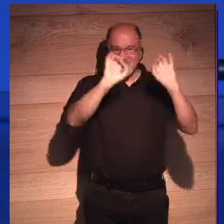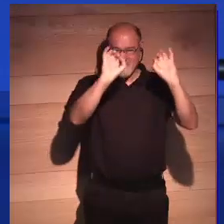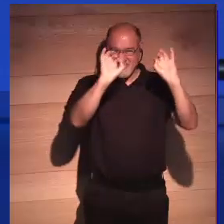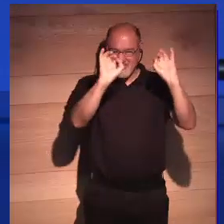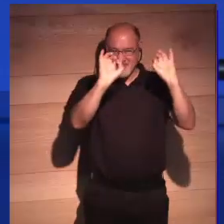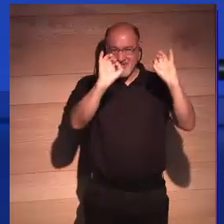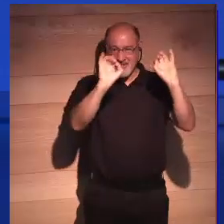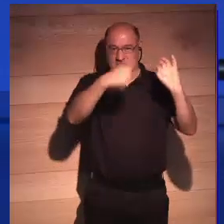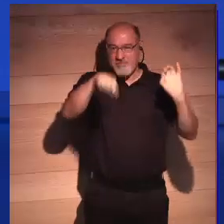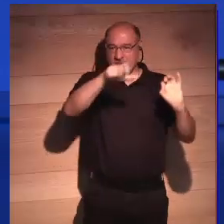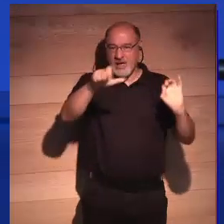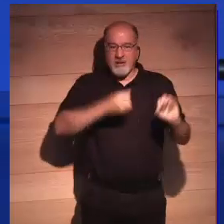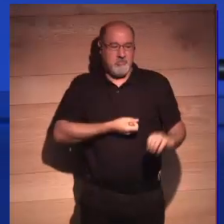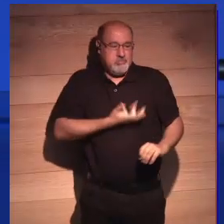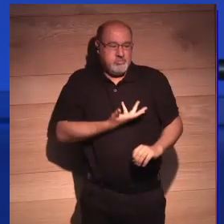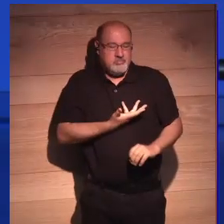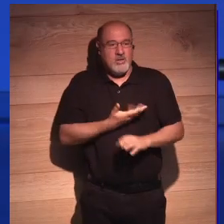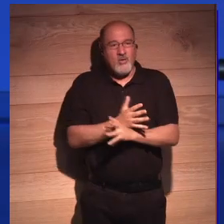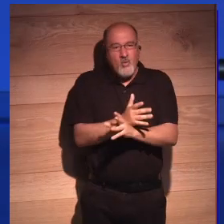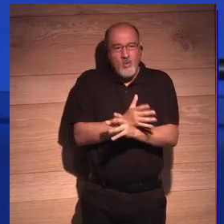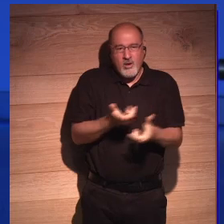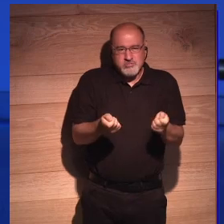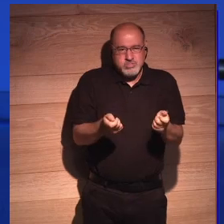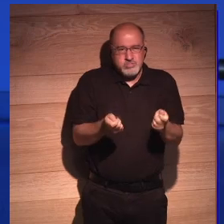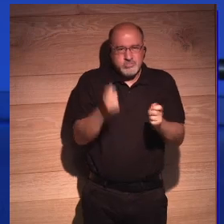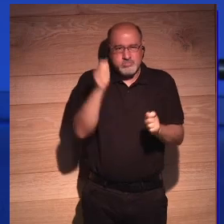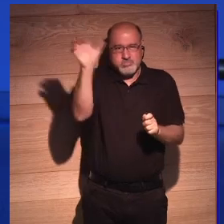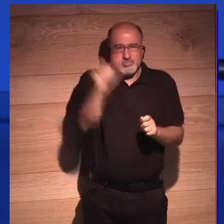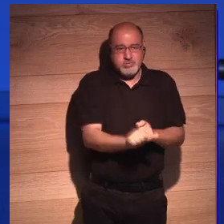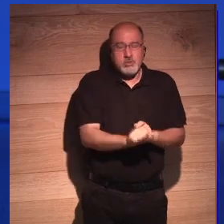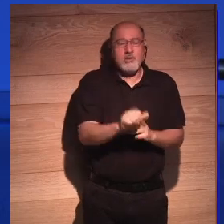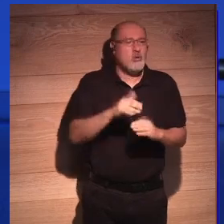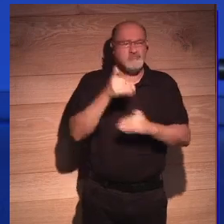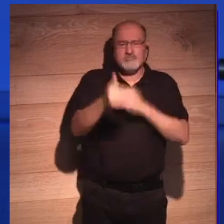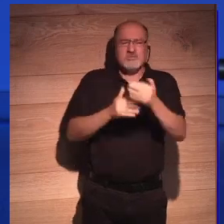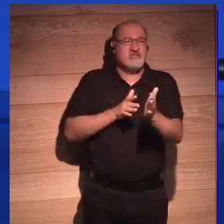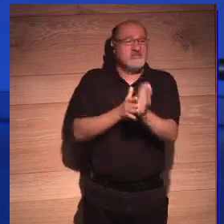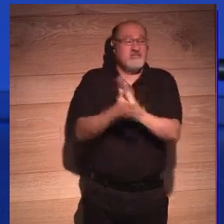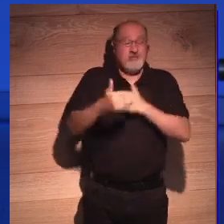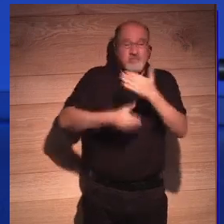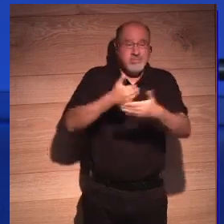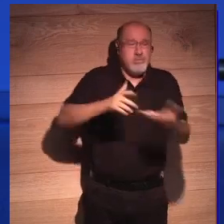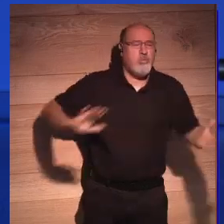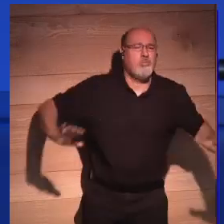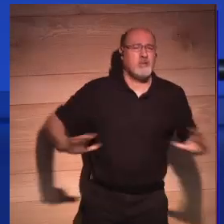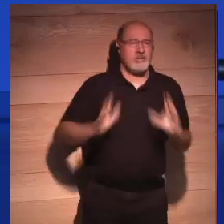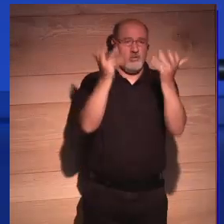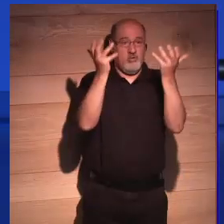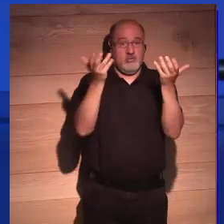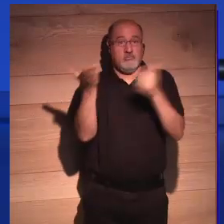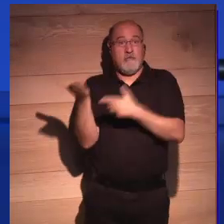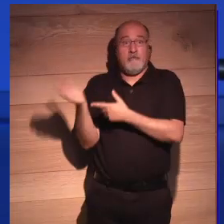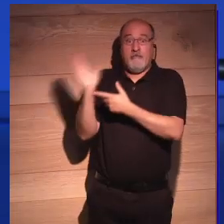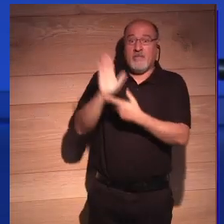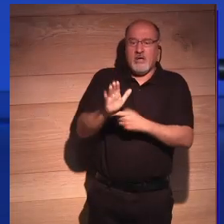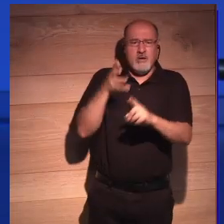something for a few video games fans. It's an ongoing revolution